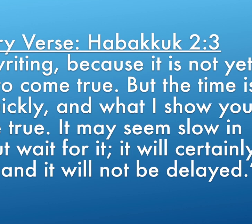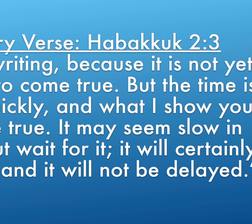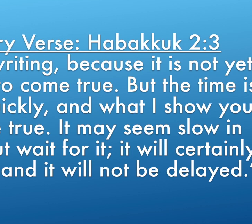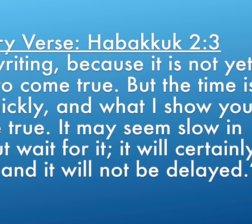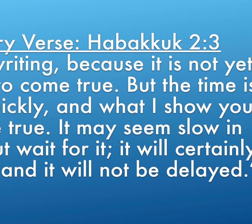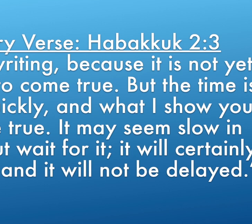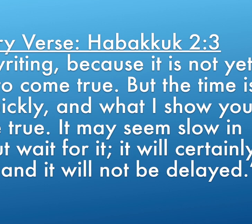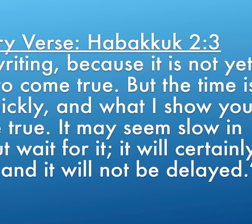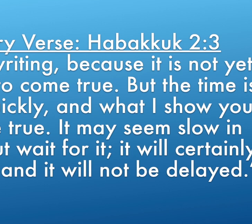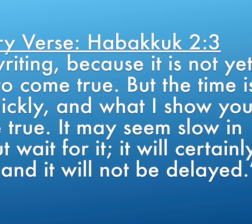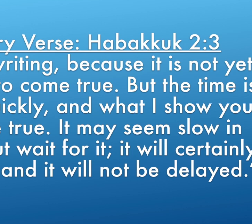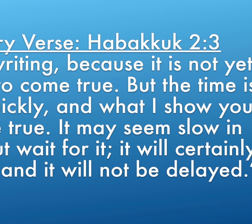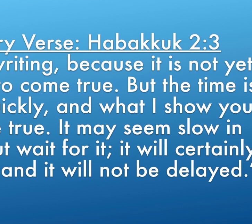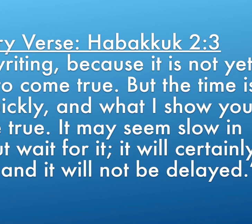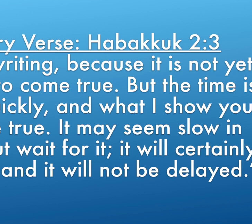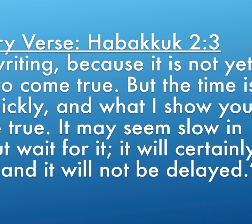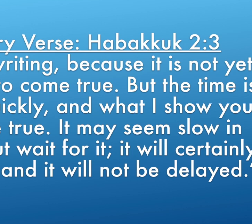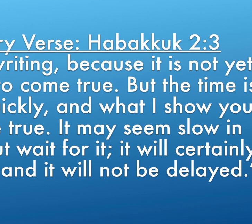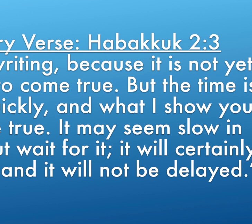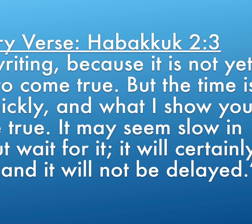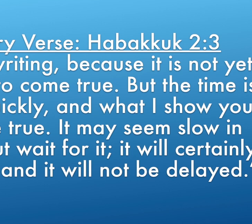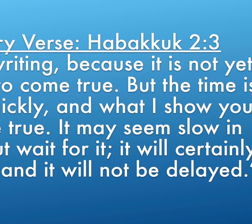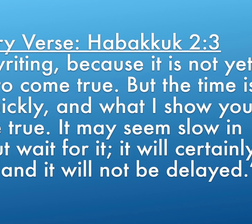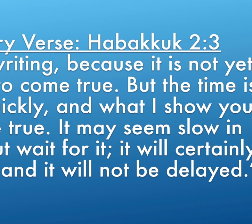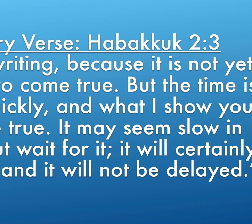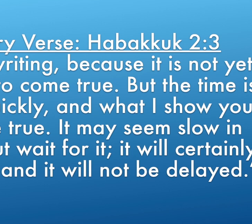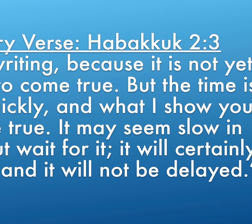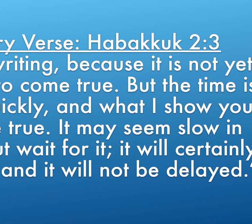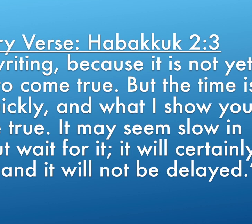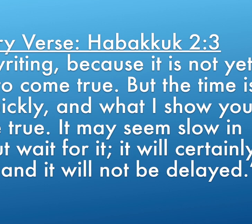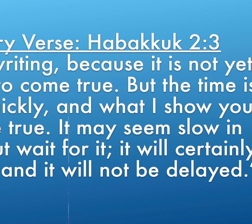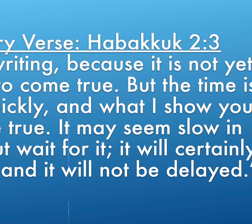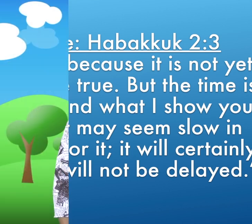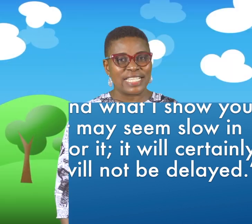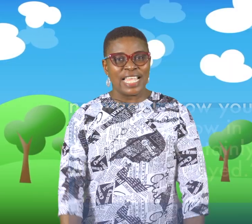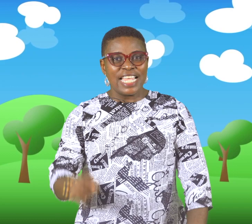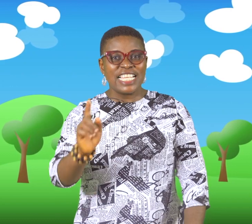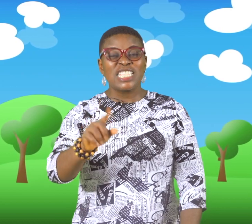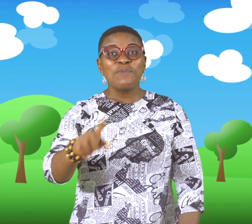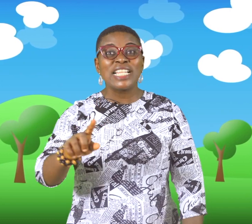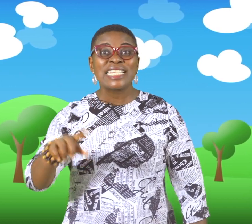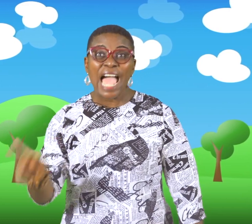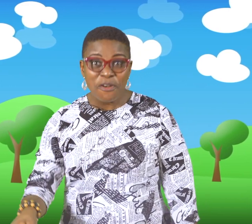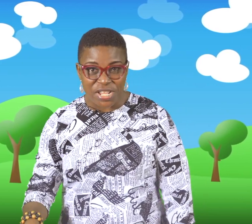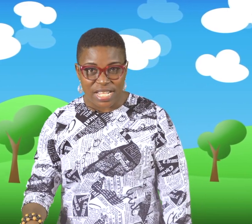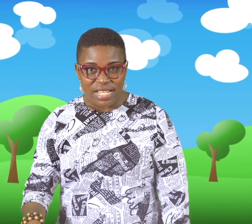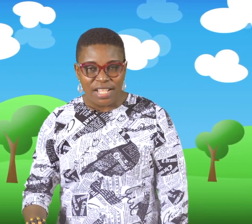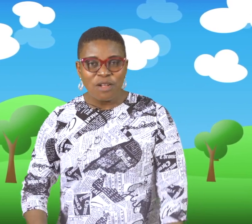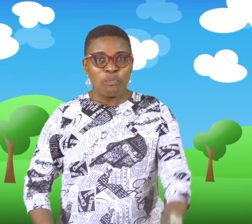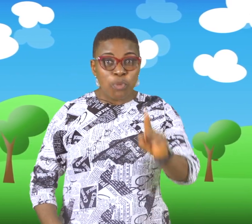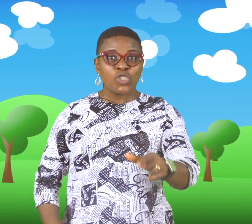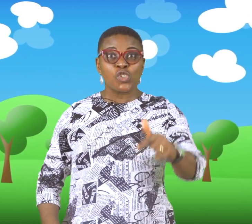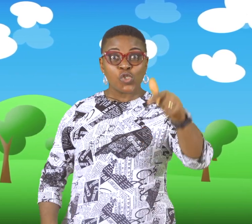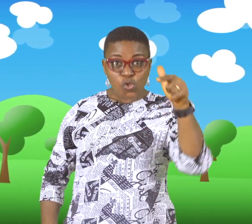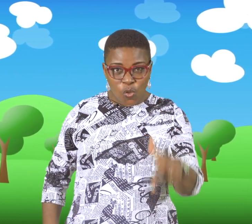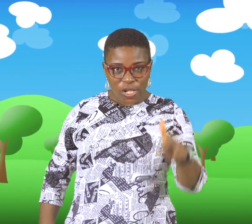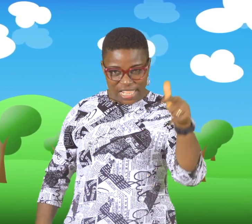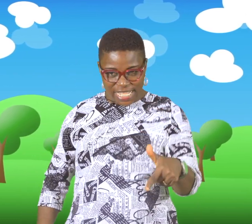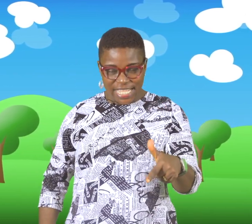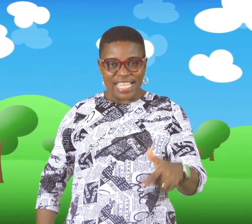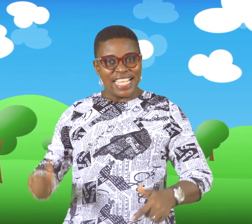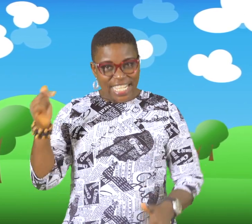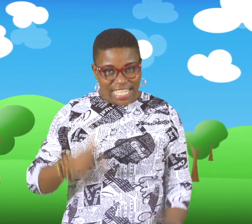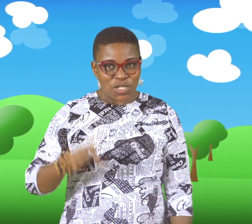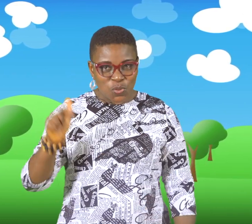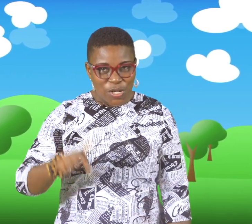take place, and it will not be delayed. Another version of the Bible says, it may tarry, but